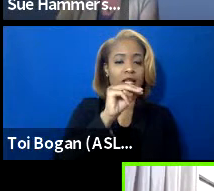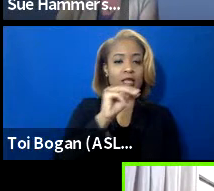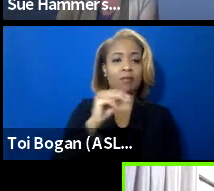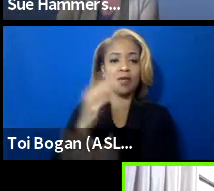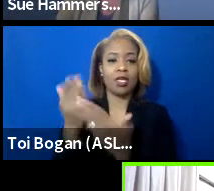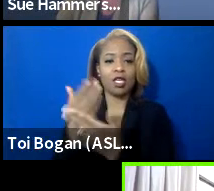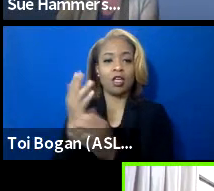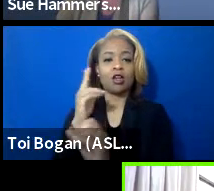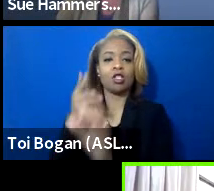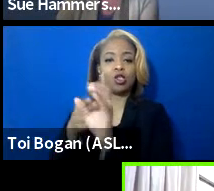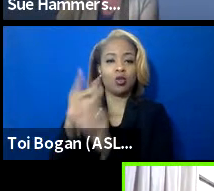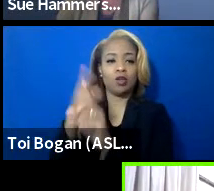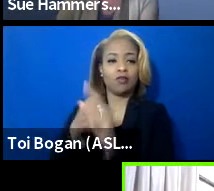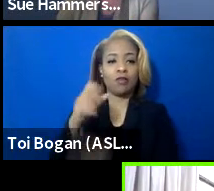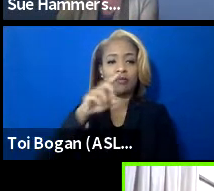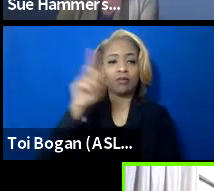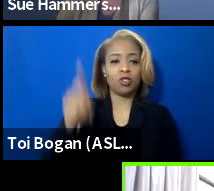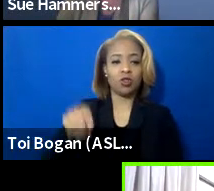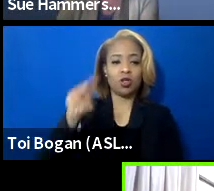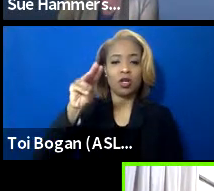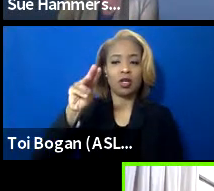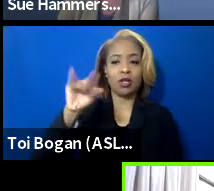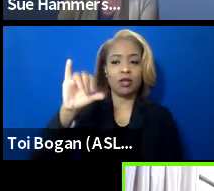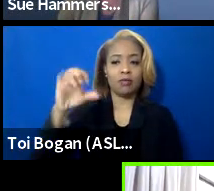Present and remotely attending from Detroit, Michigan.